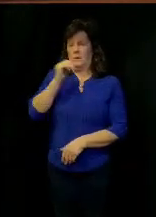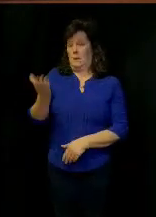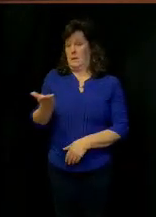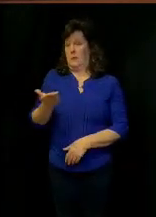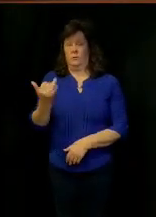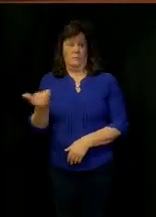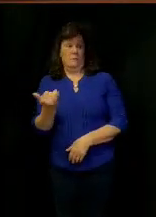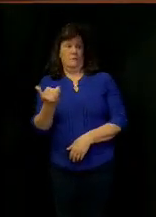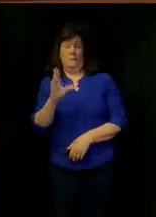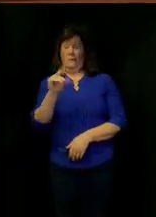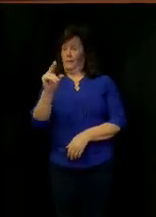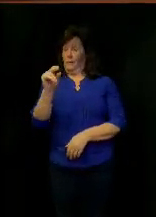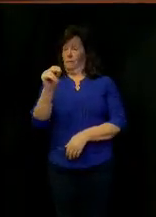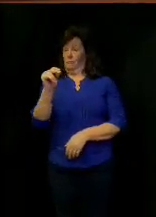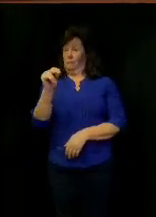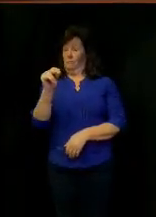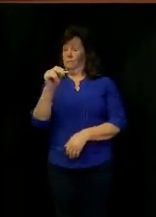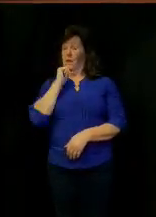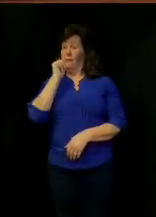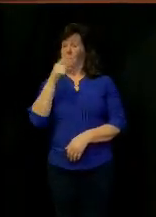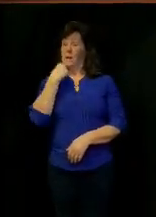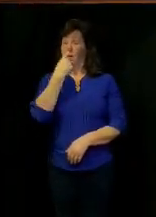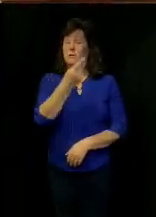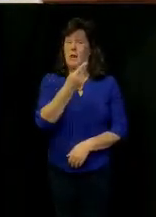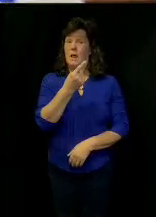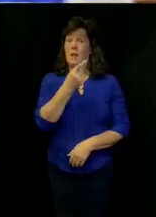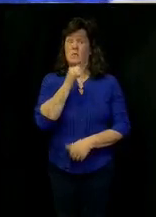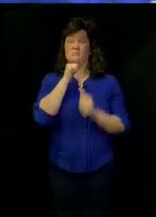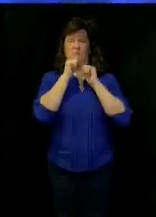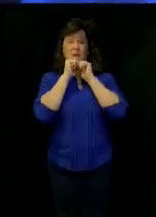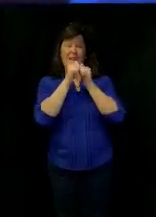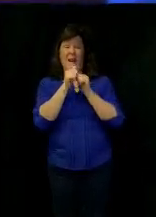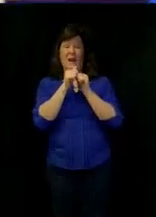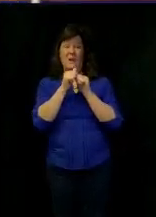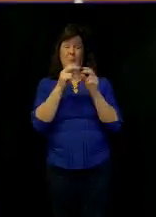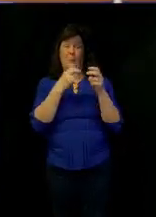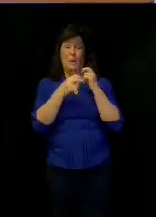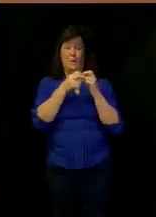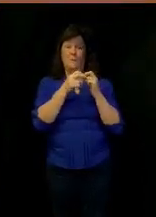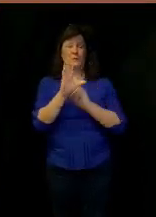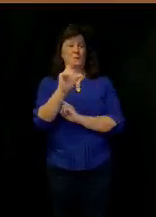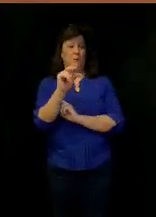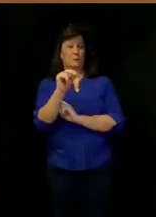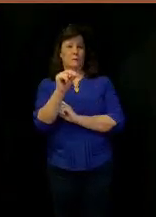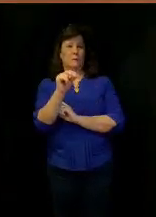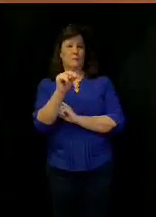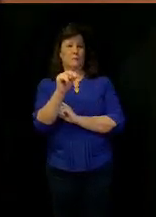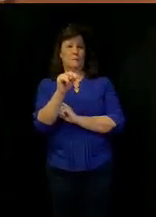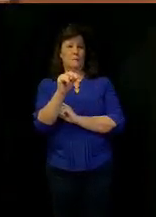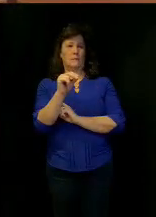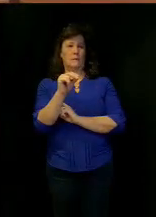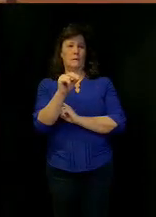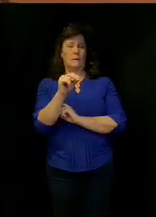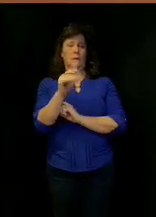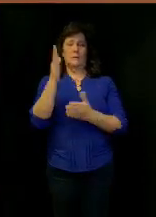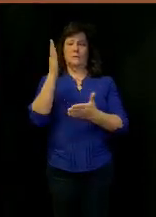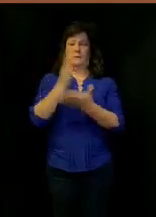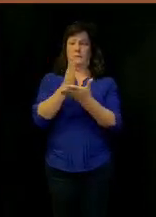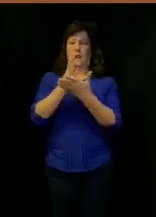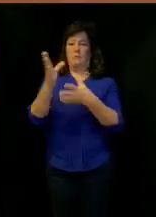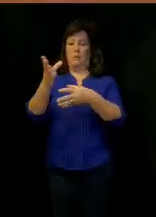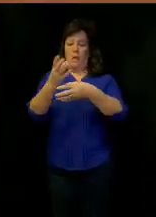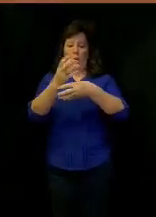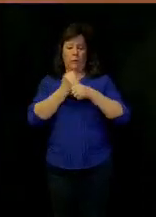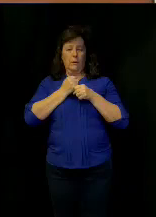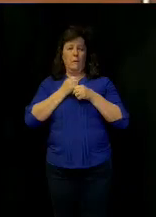Hey, come on. Amen. I'm not telling you denying issues. I'm not saying that at all. But quit taking it as your identity. The